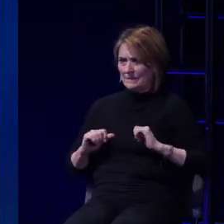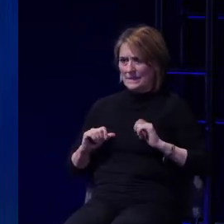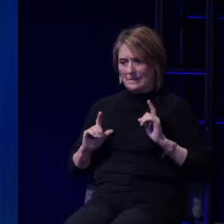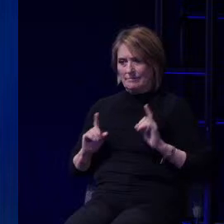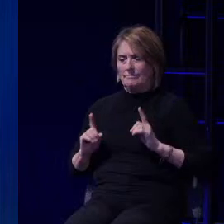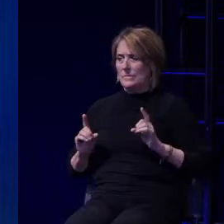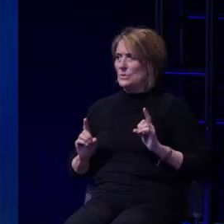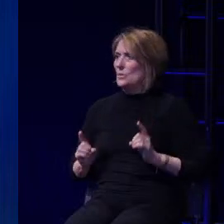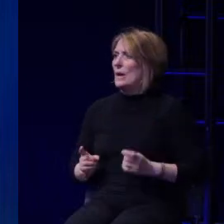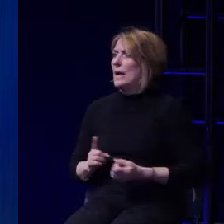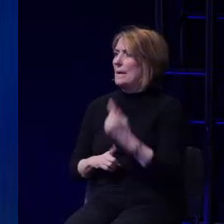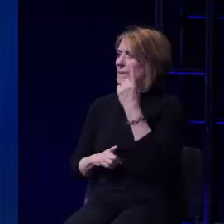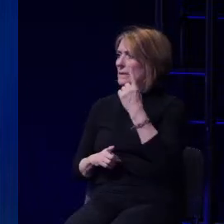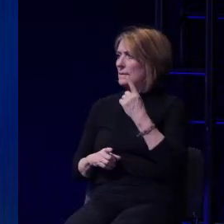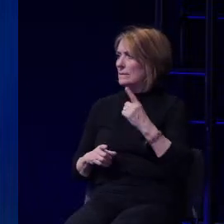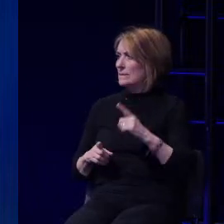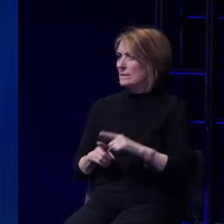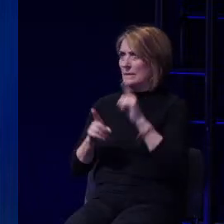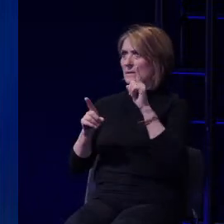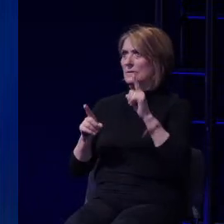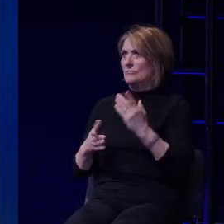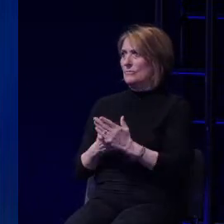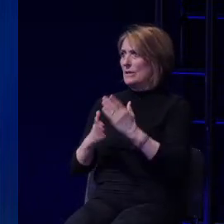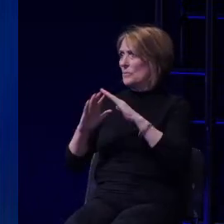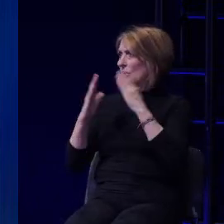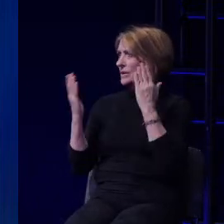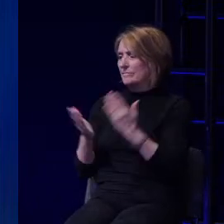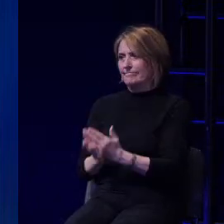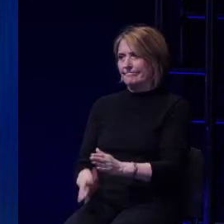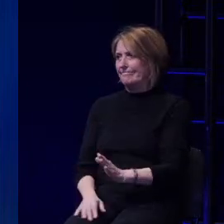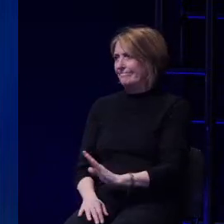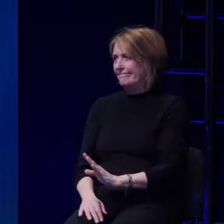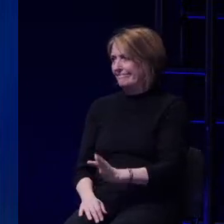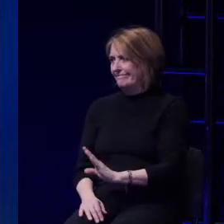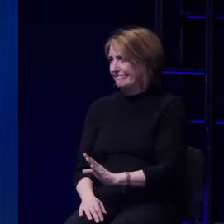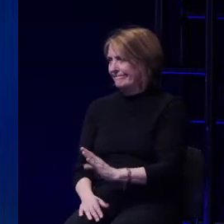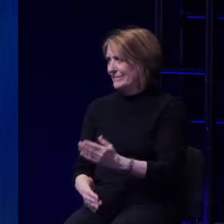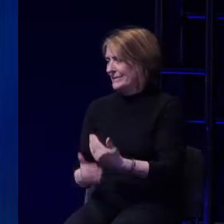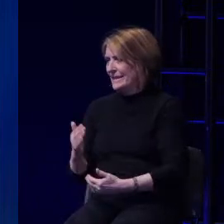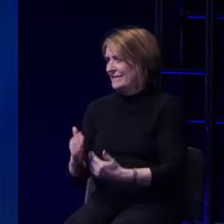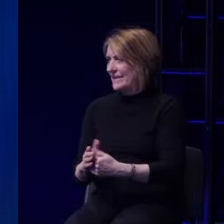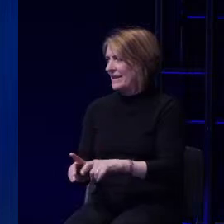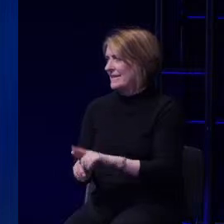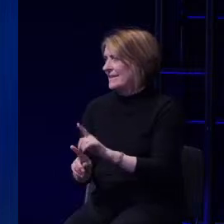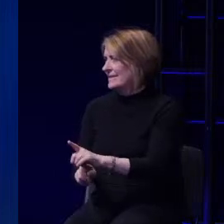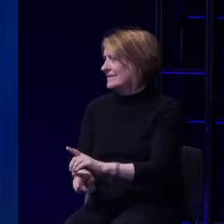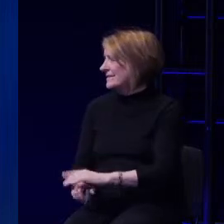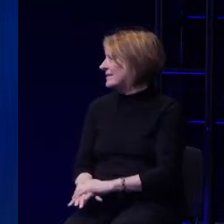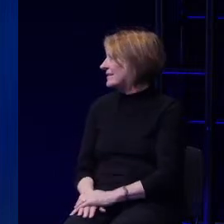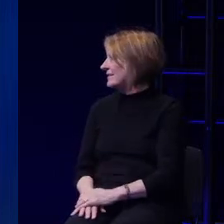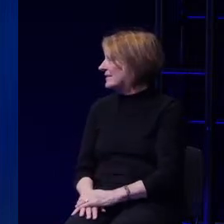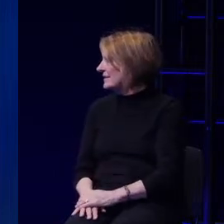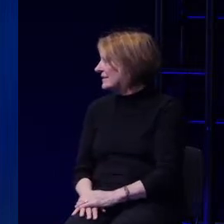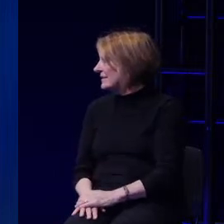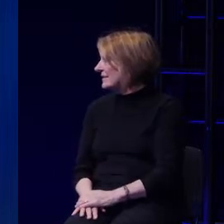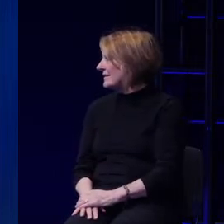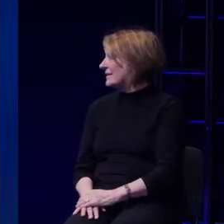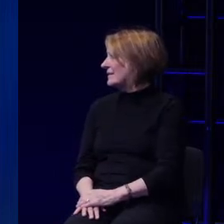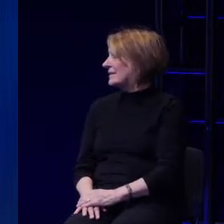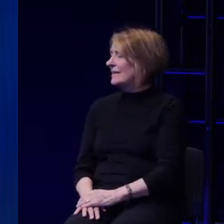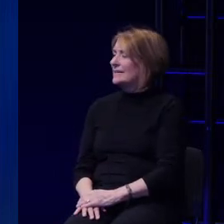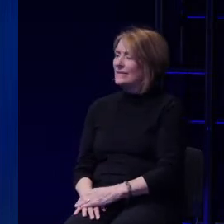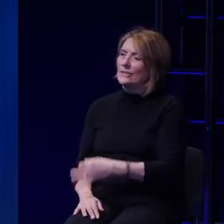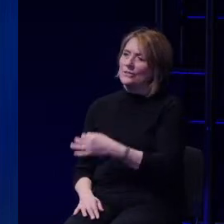happen as if it were the real world. Yeah. And it wouldn't. And it took about a week, and suddenly they